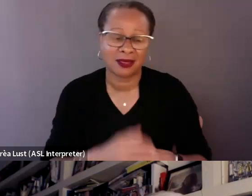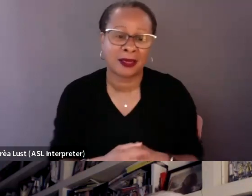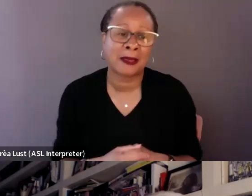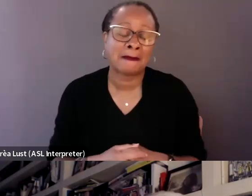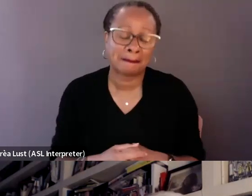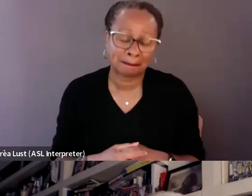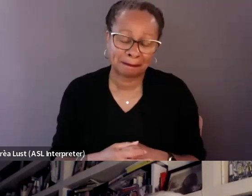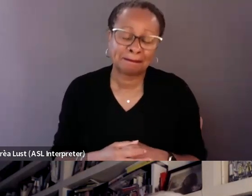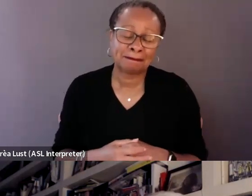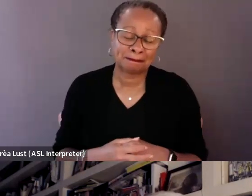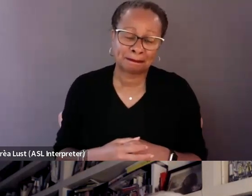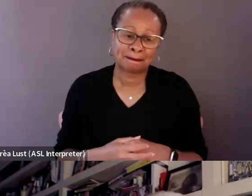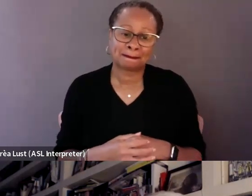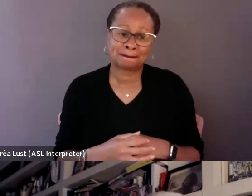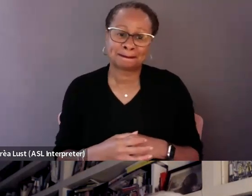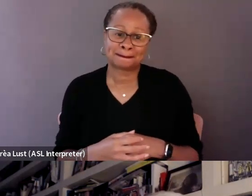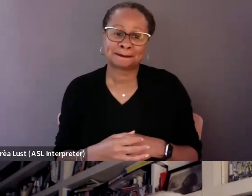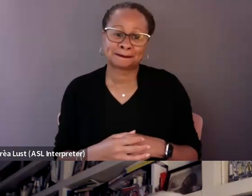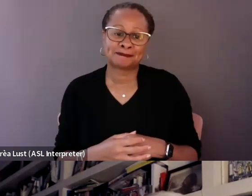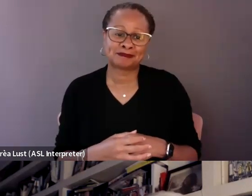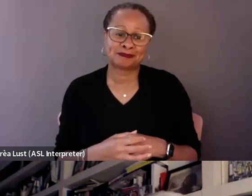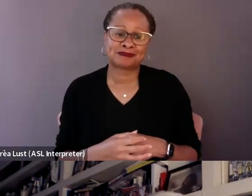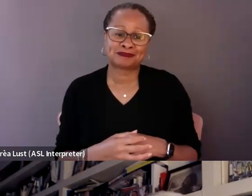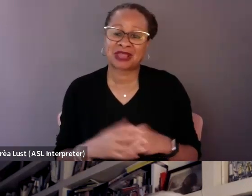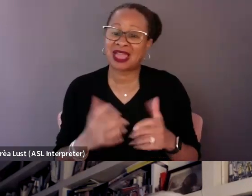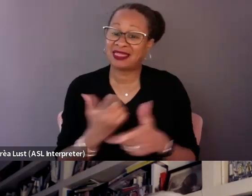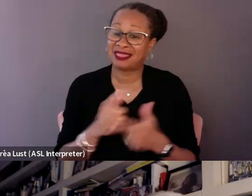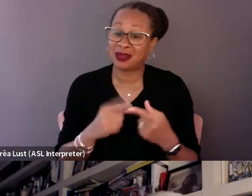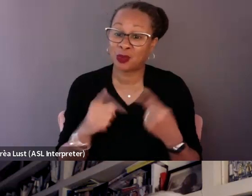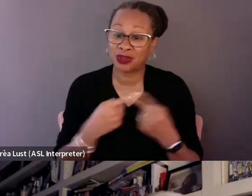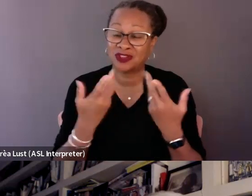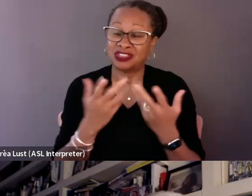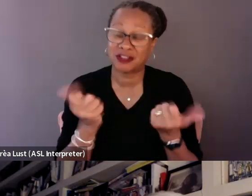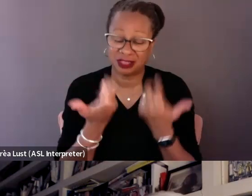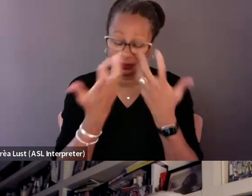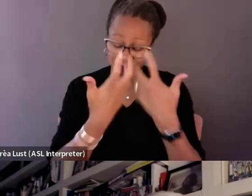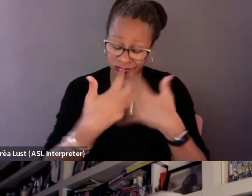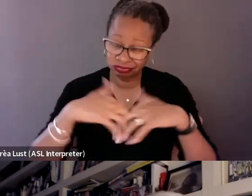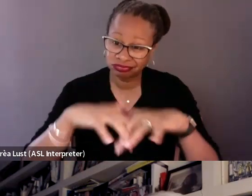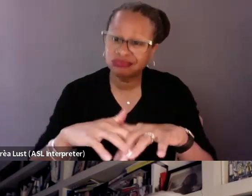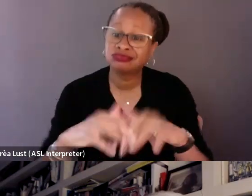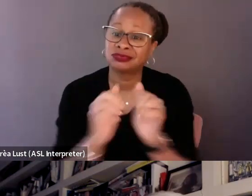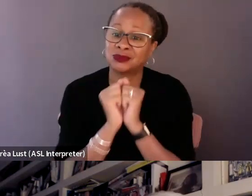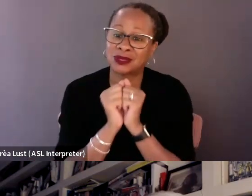the, well, everything is together, and is, and